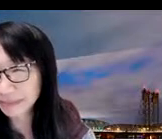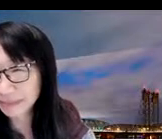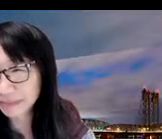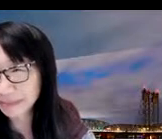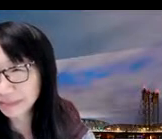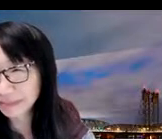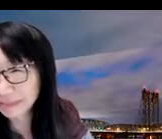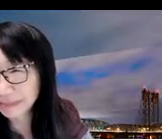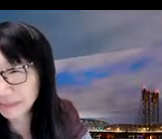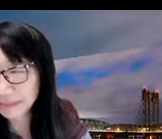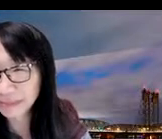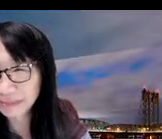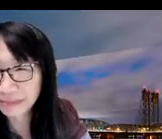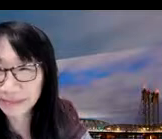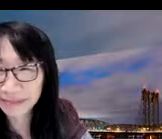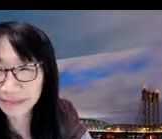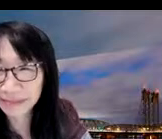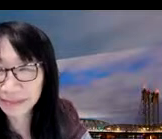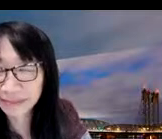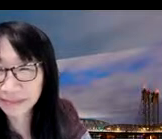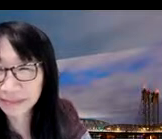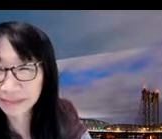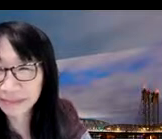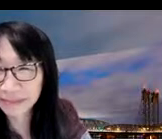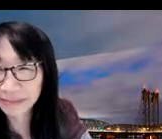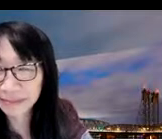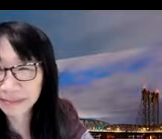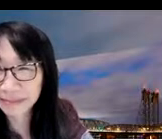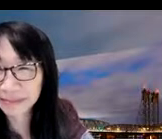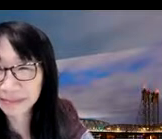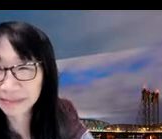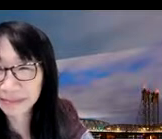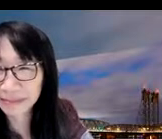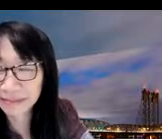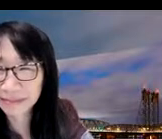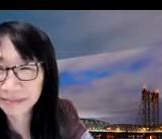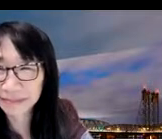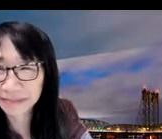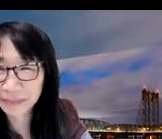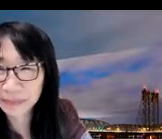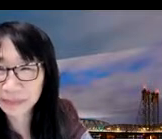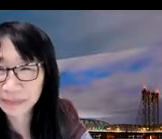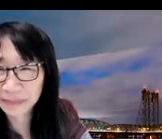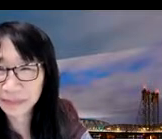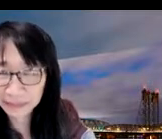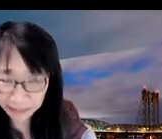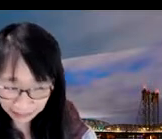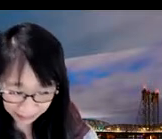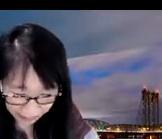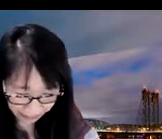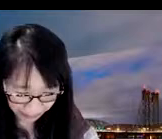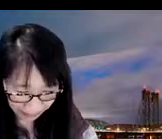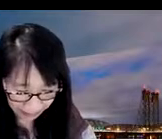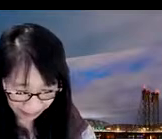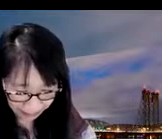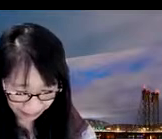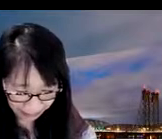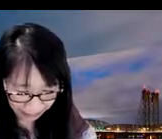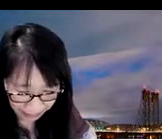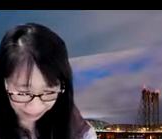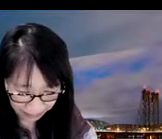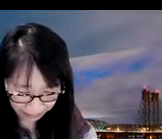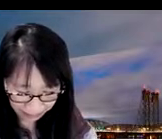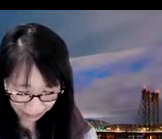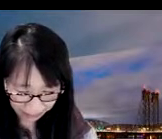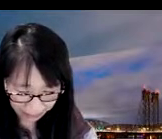Hi, I'm Michael Newton. I'm the president of the board of Second Step Housing, a nonprofit in Clark County that